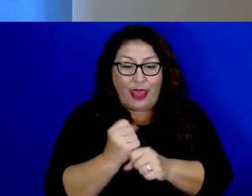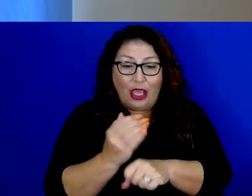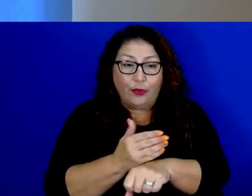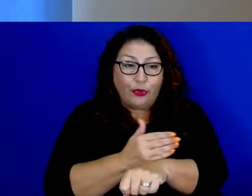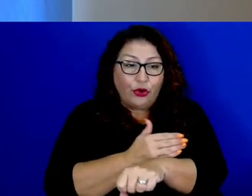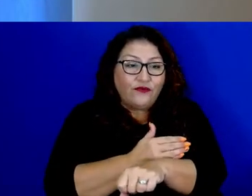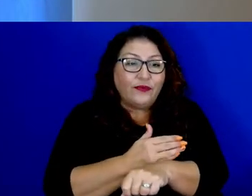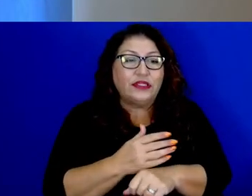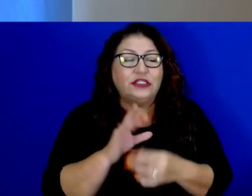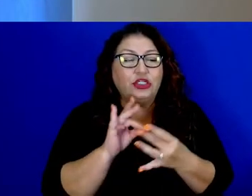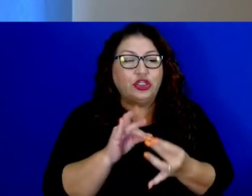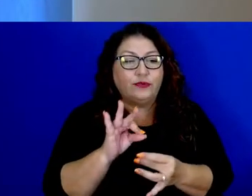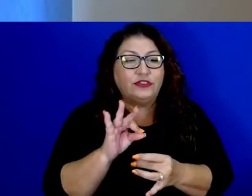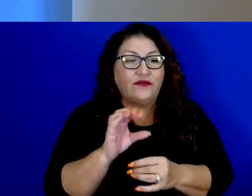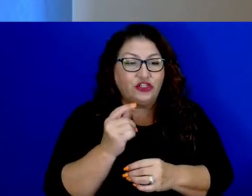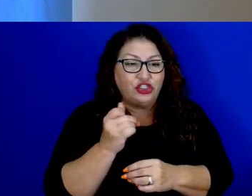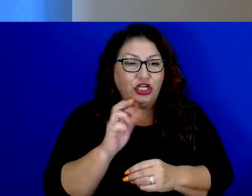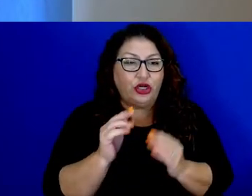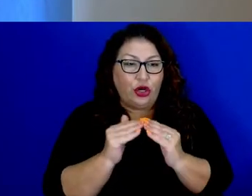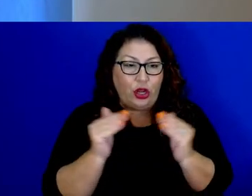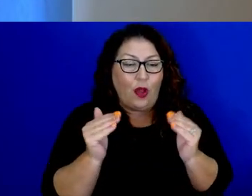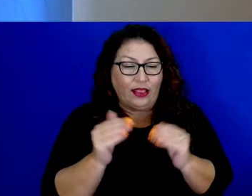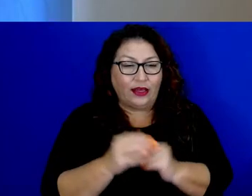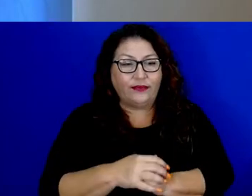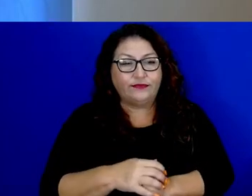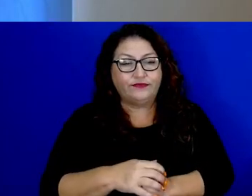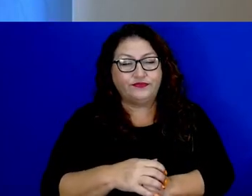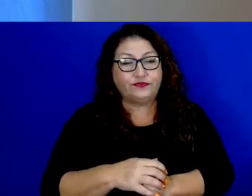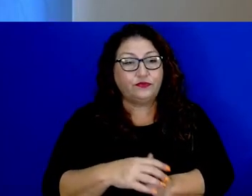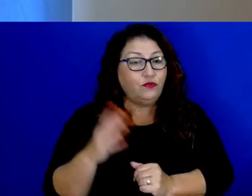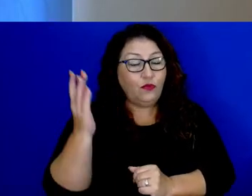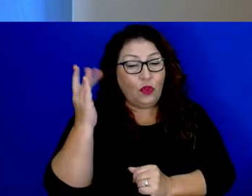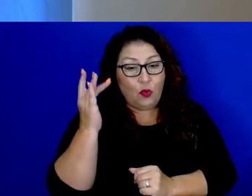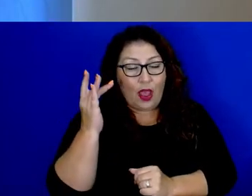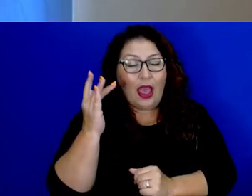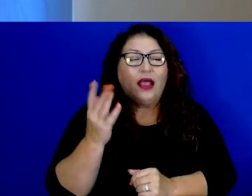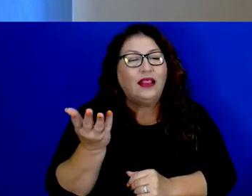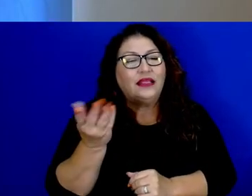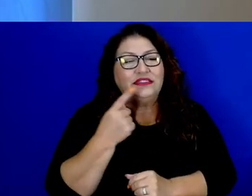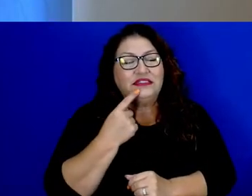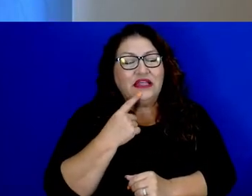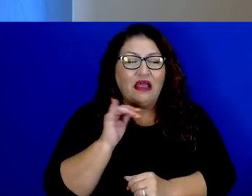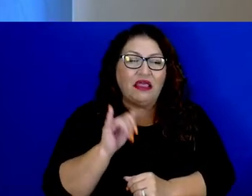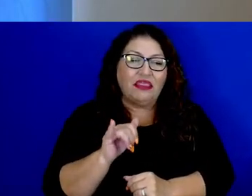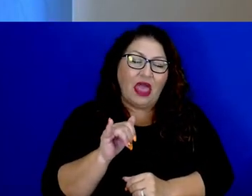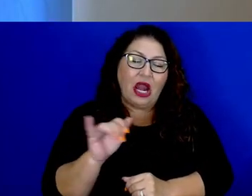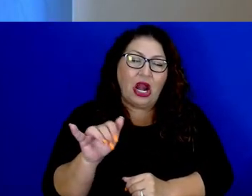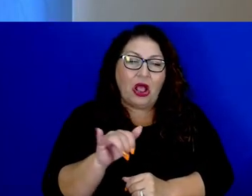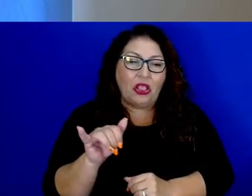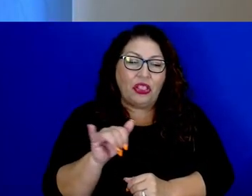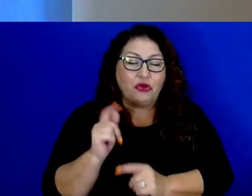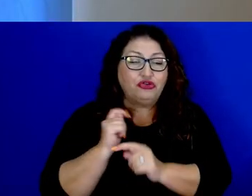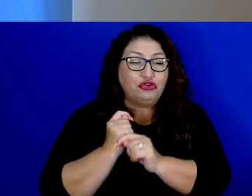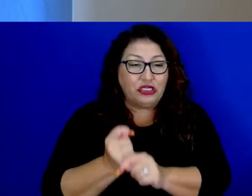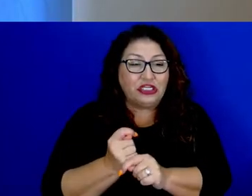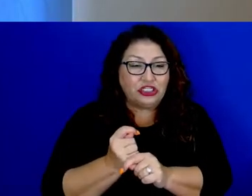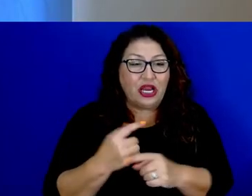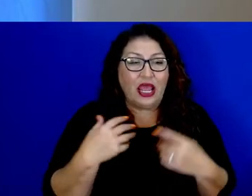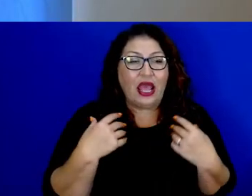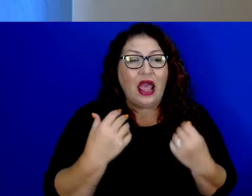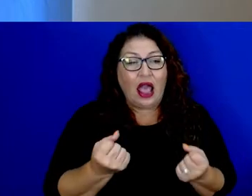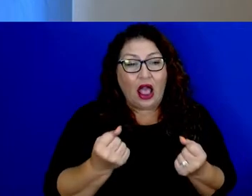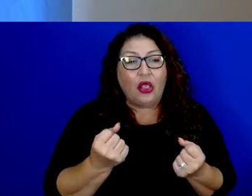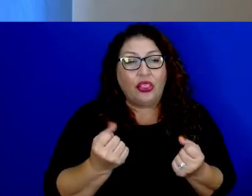gender equality. Why? Let's say that although traditionally health, perhaps as a domain, is one of